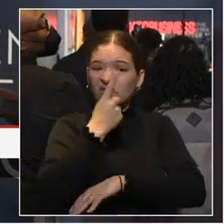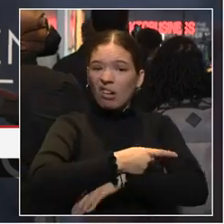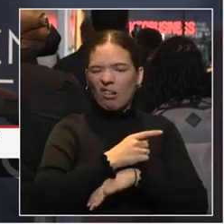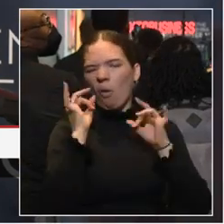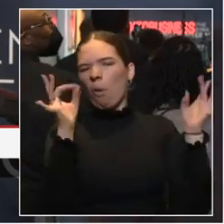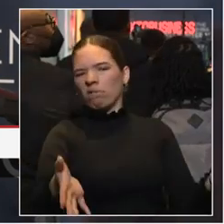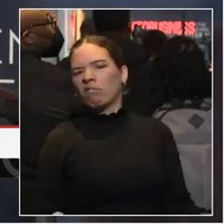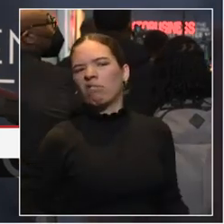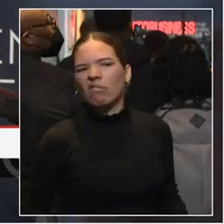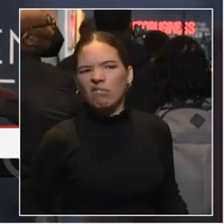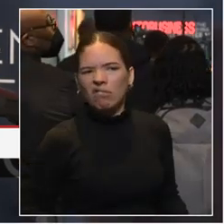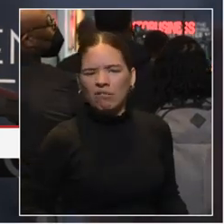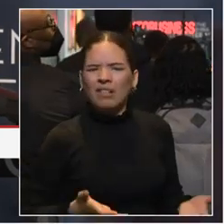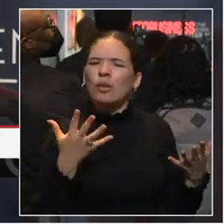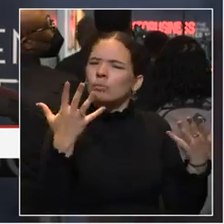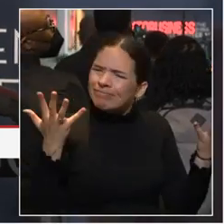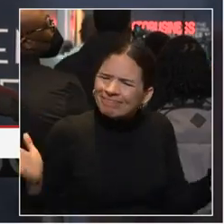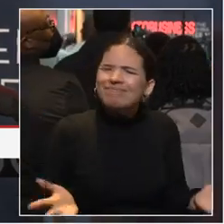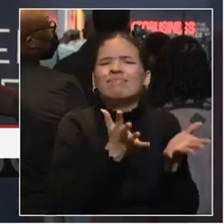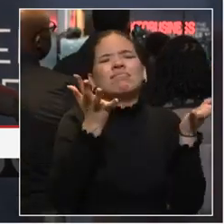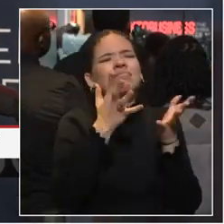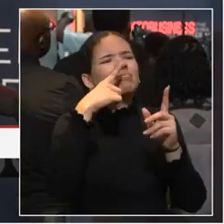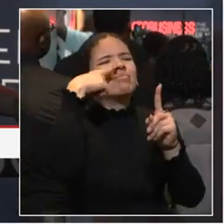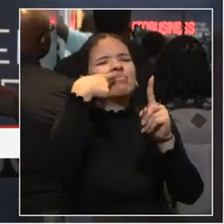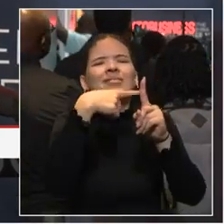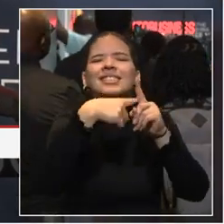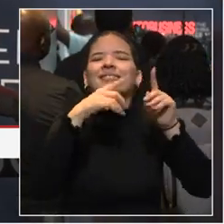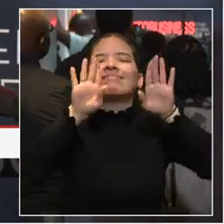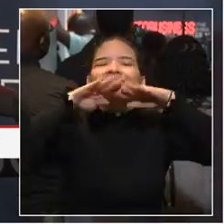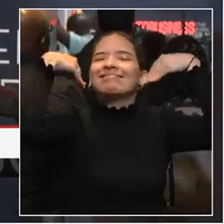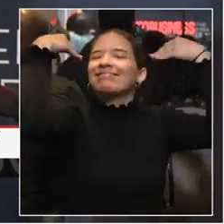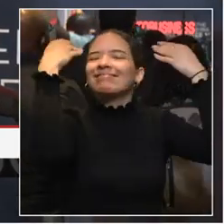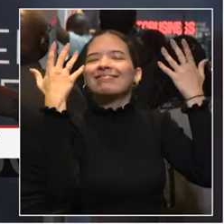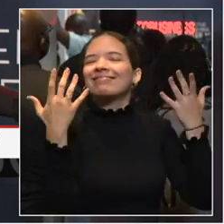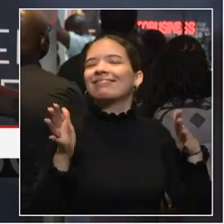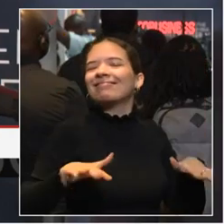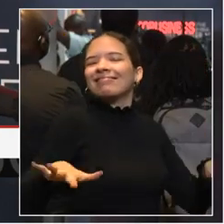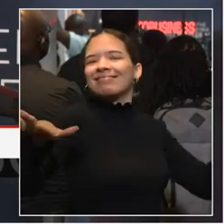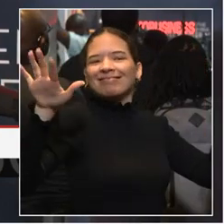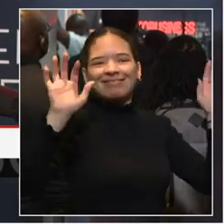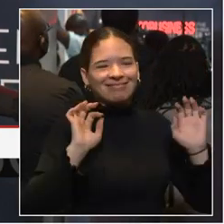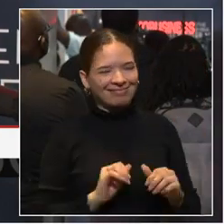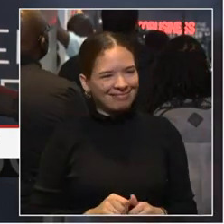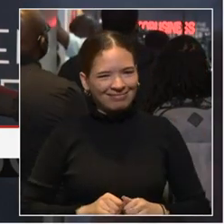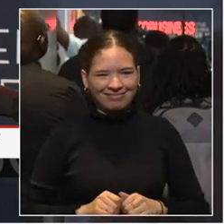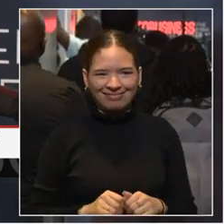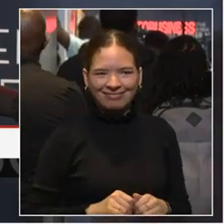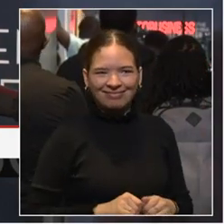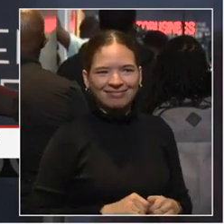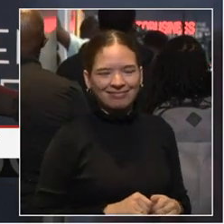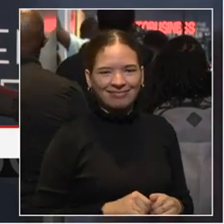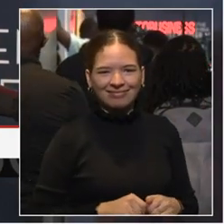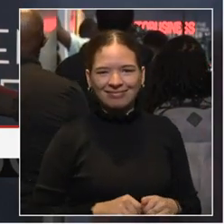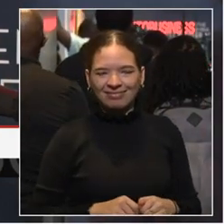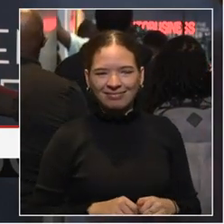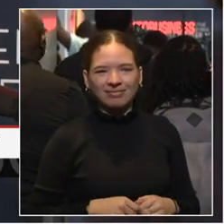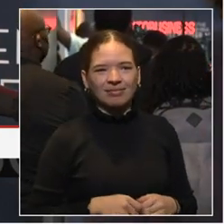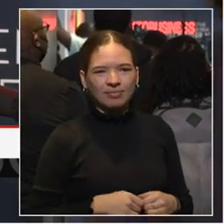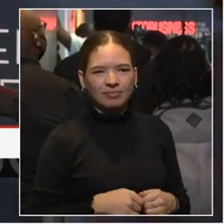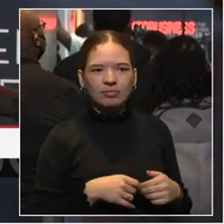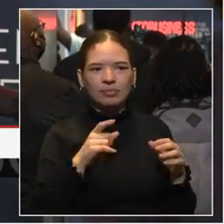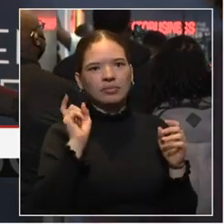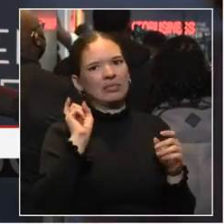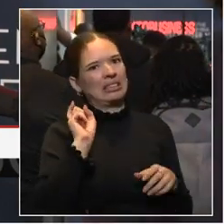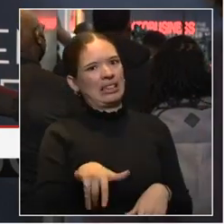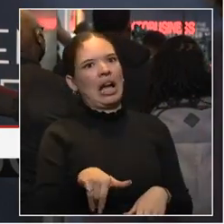to partake in your business anymore, or they might not feel welcome in your place. And so you definitely want to have hospitality at your forefront